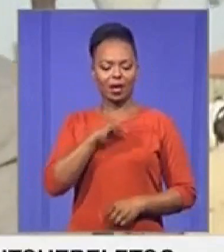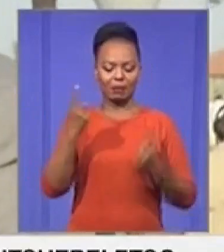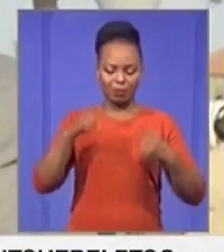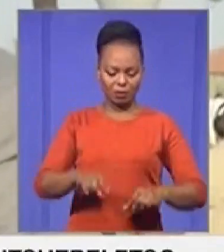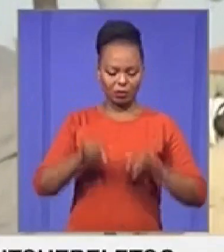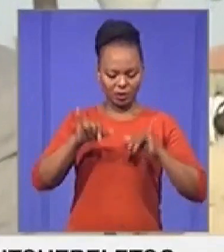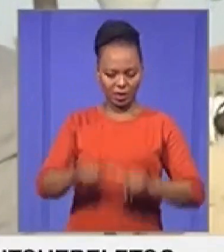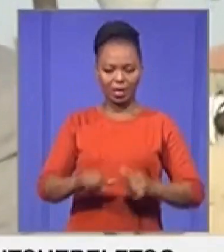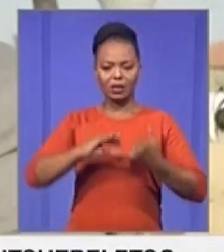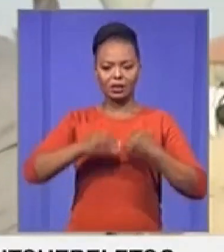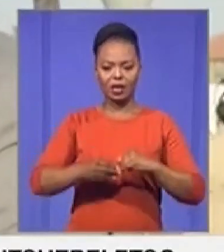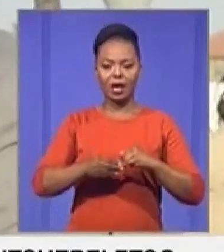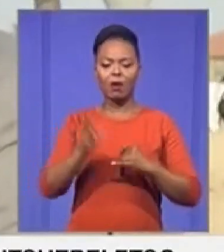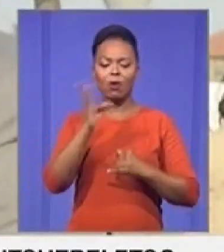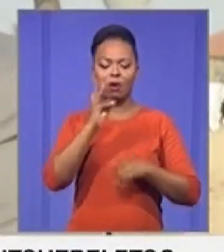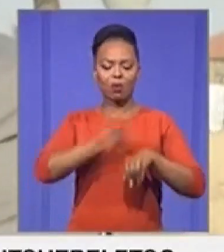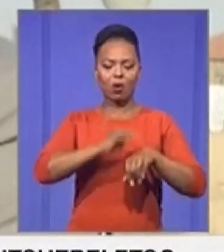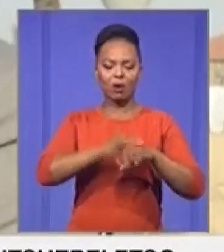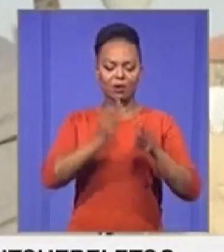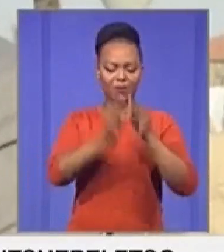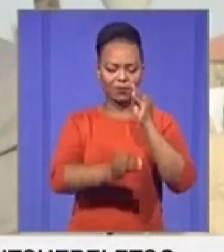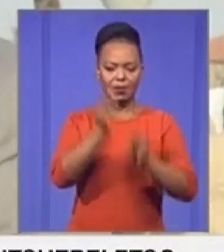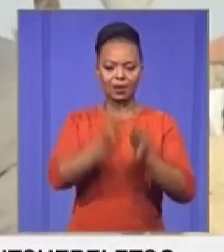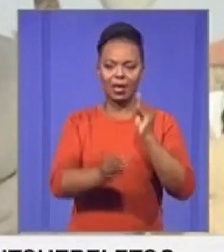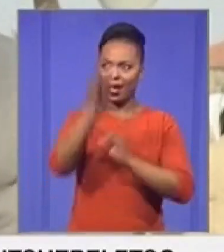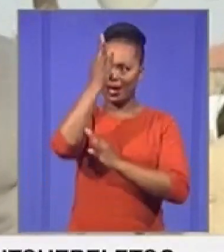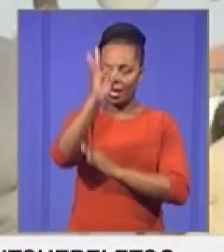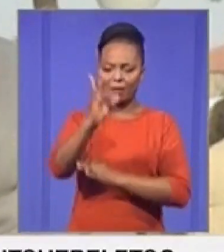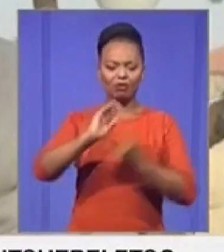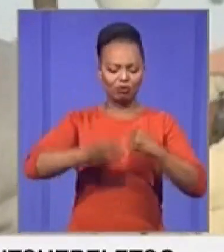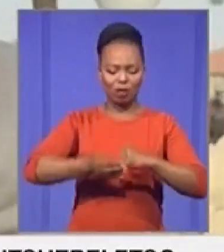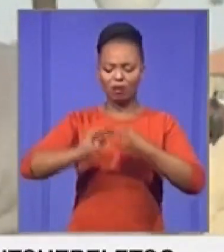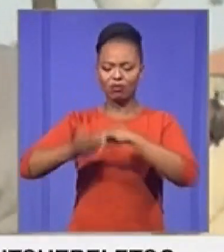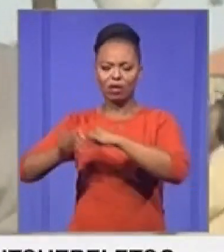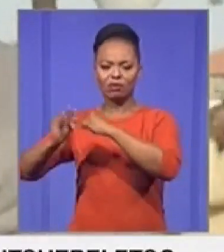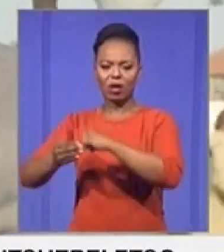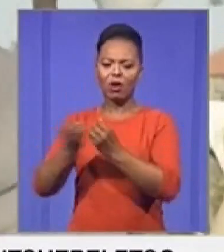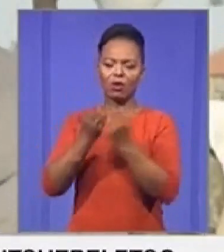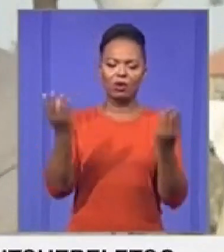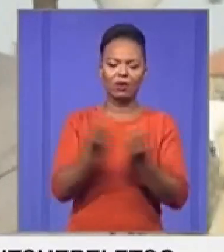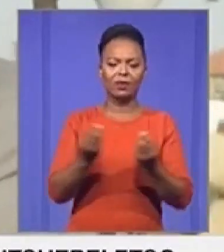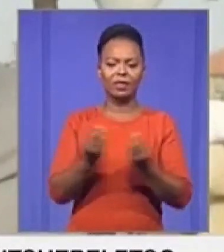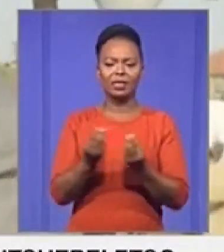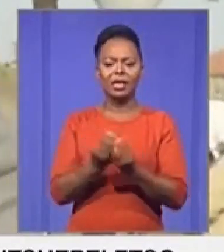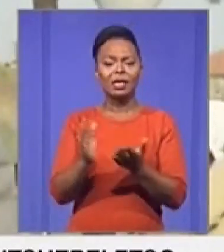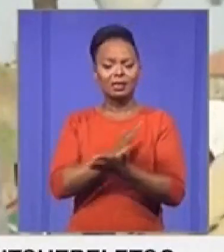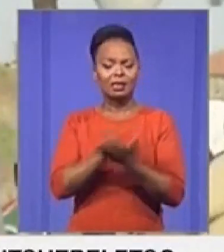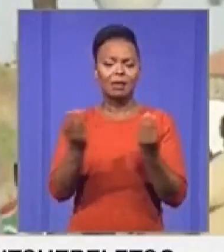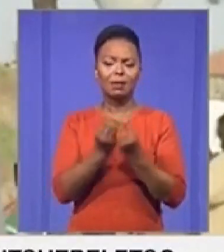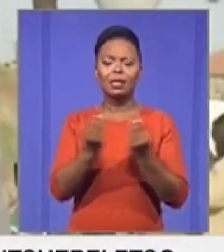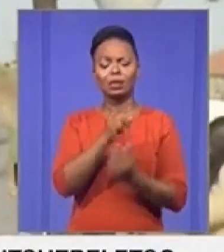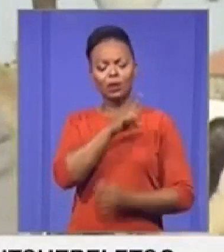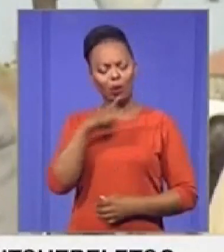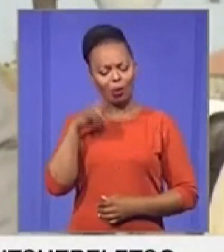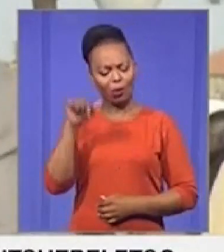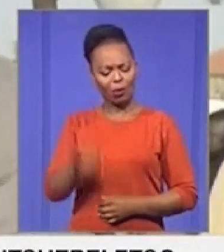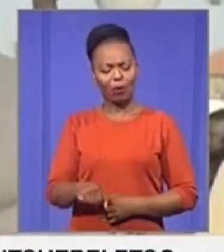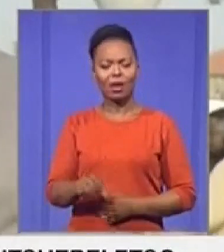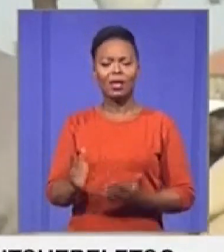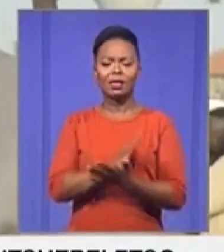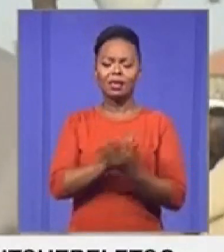le metsi so puso ya rona e busy all the time tse ding ntho tsena di tla nka nako tse ding di